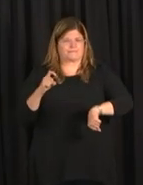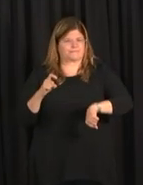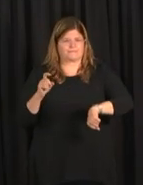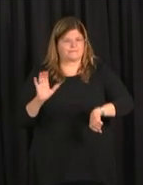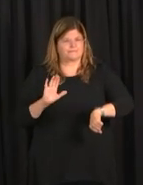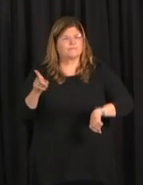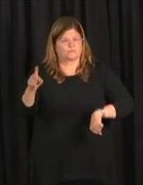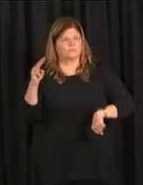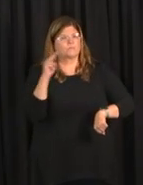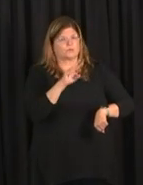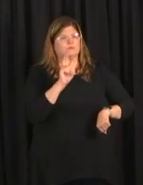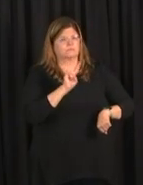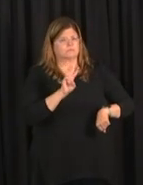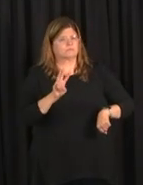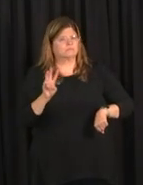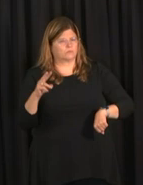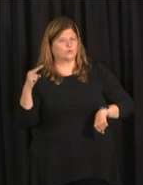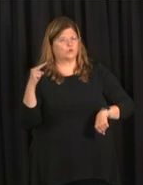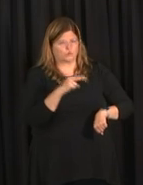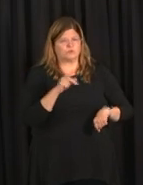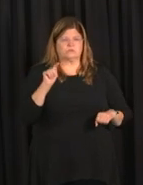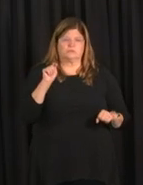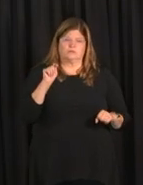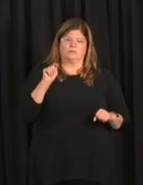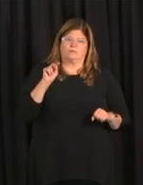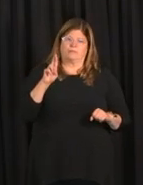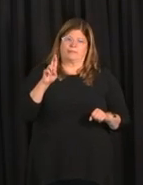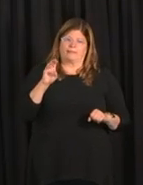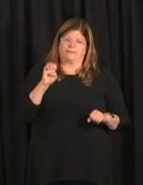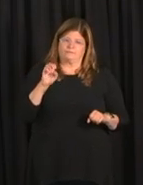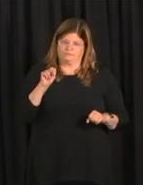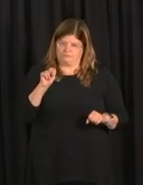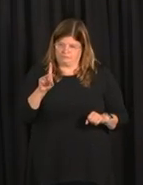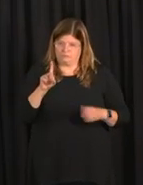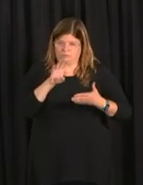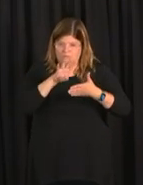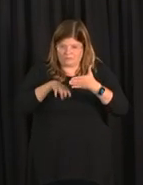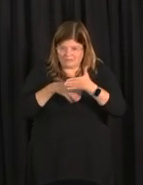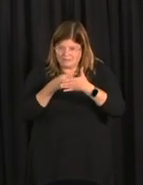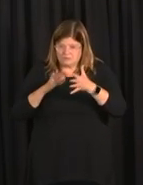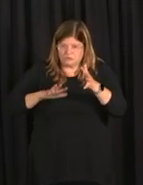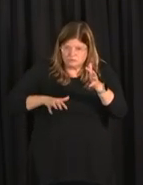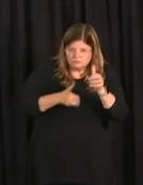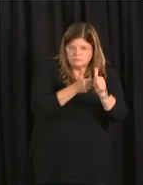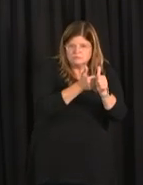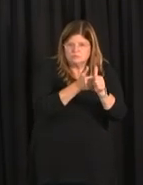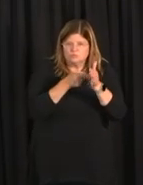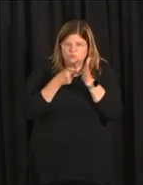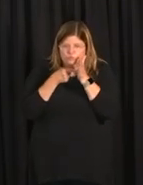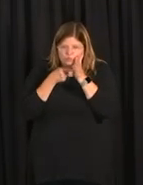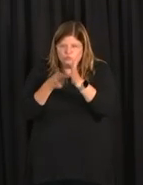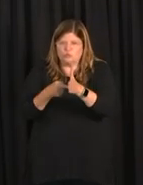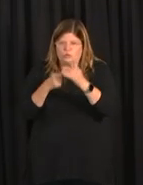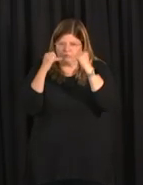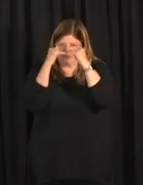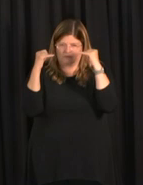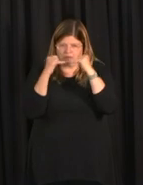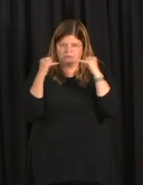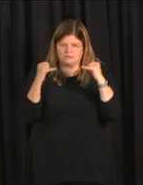other trend charts have been updated as well, showing you the lines